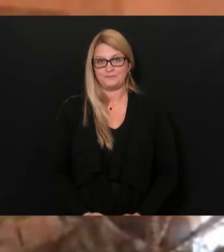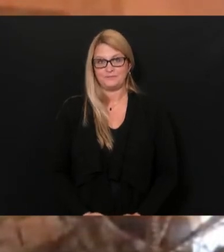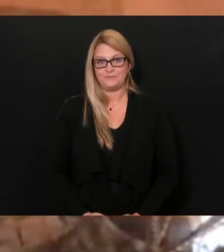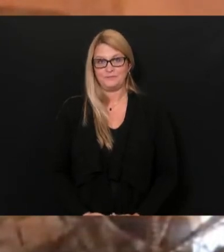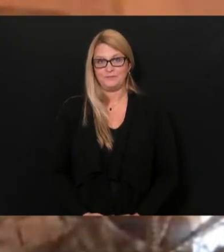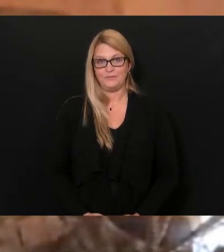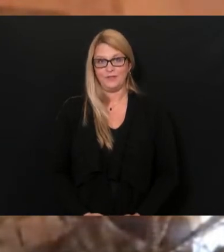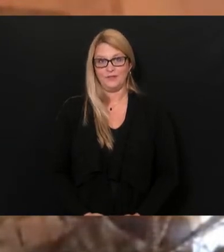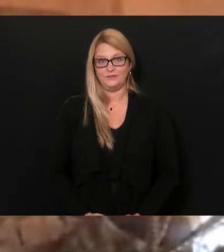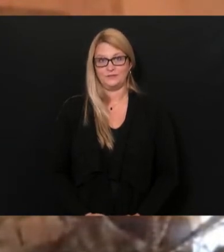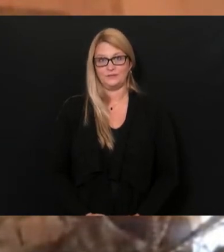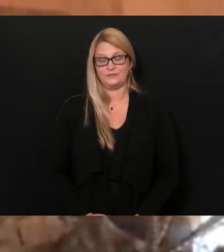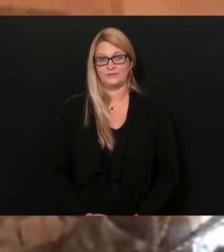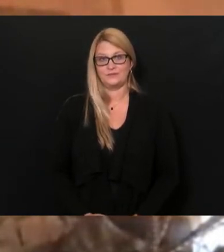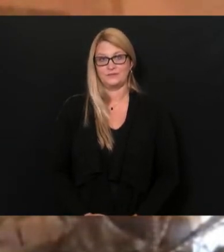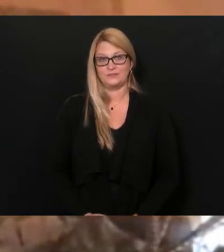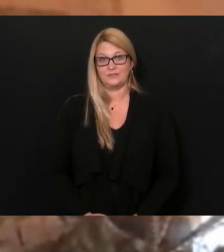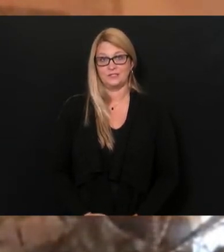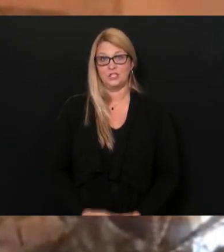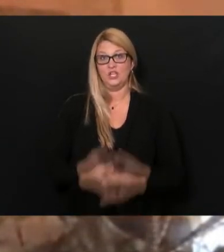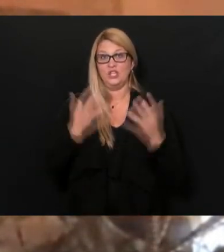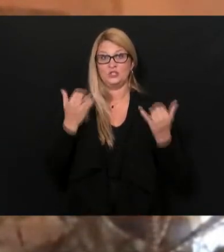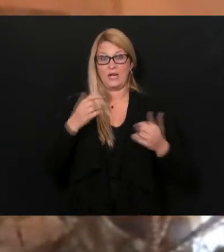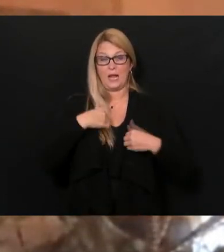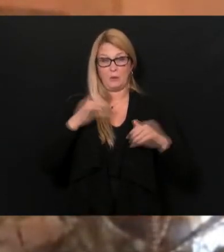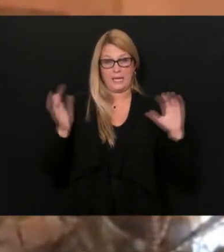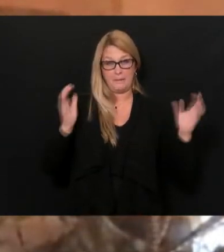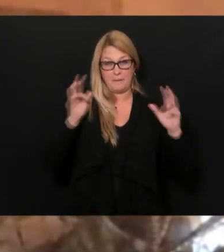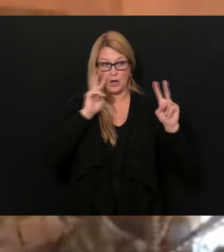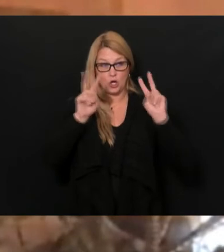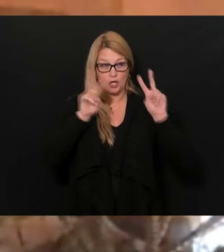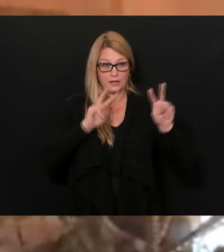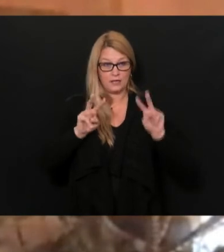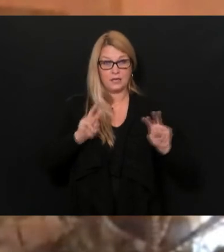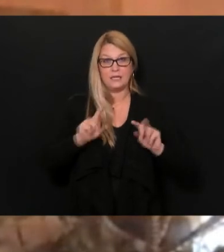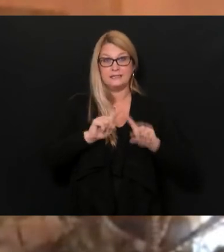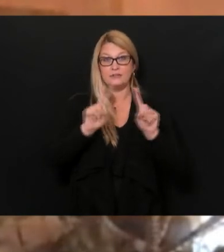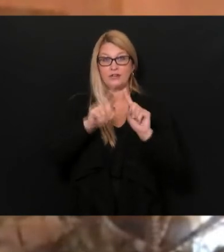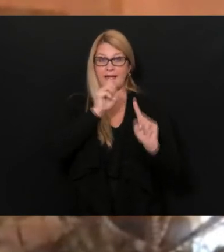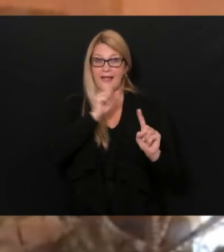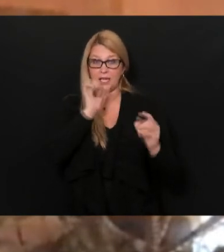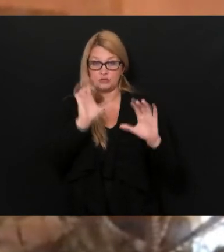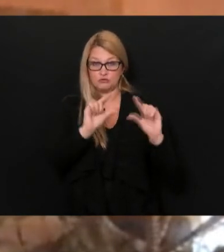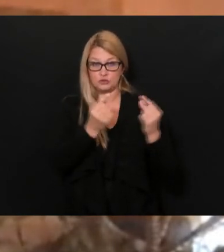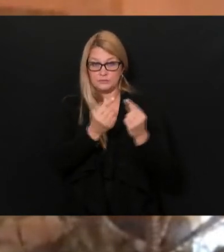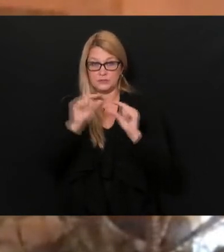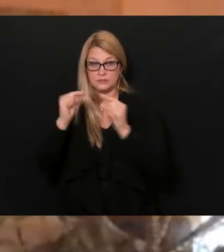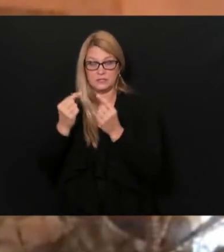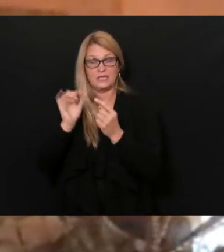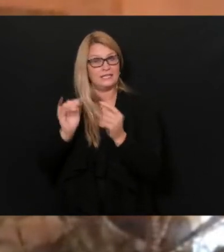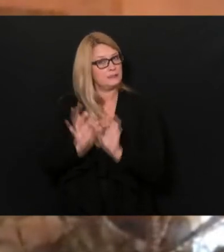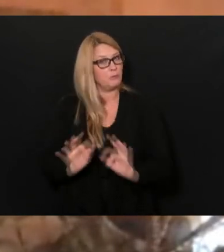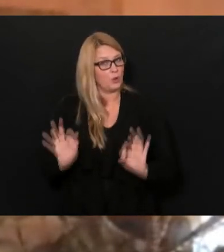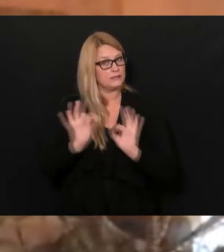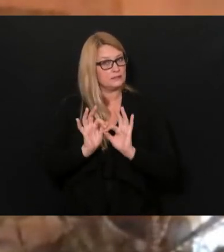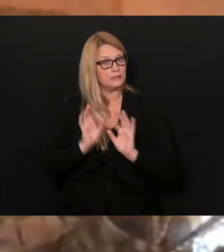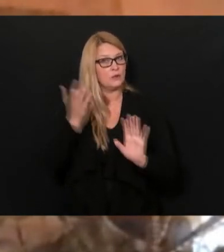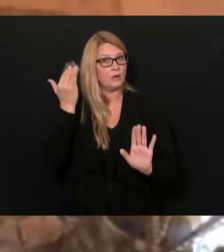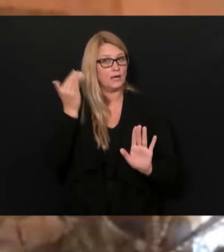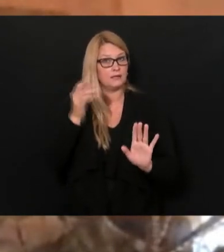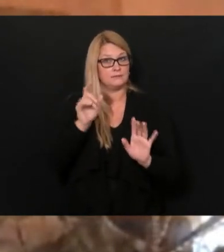deaths. So as we look at those populations, then targeting those populations is really important. And part of what